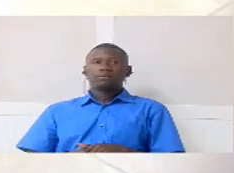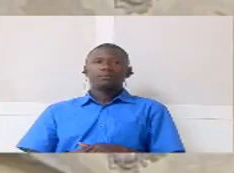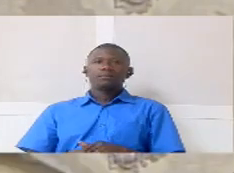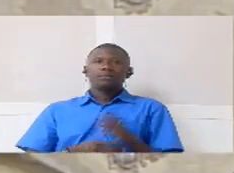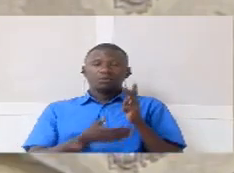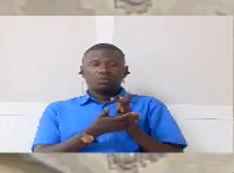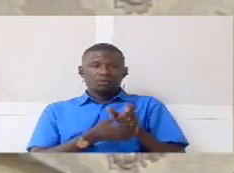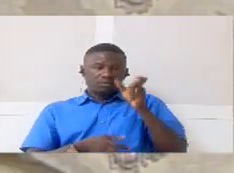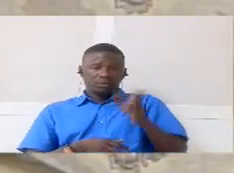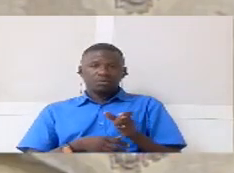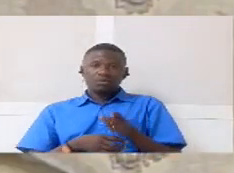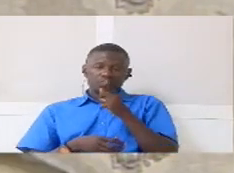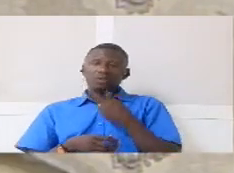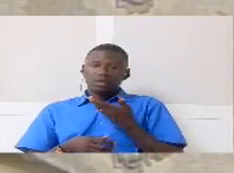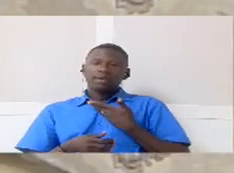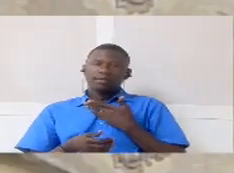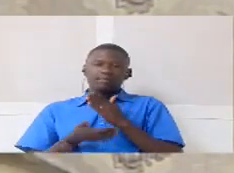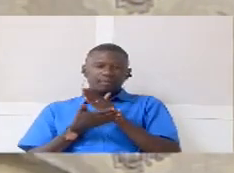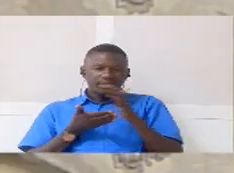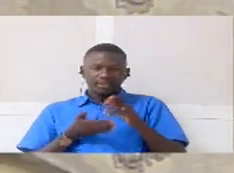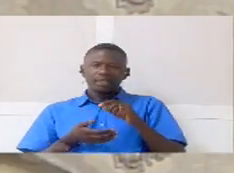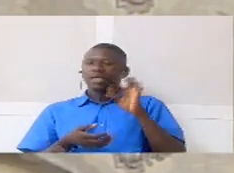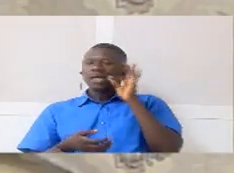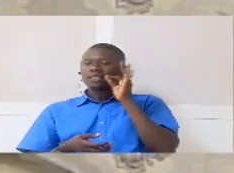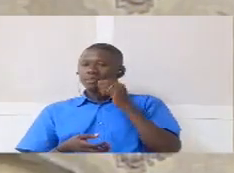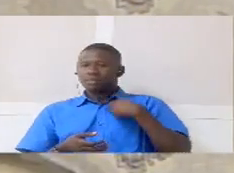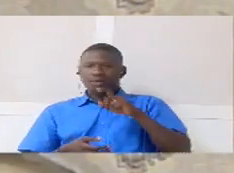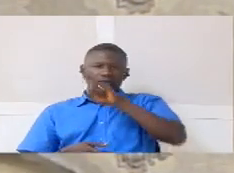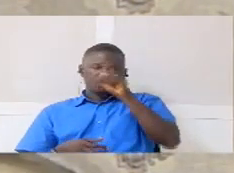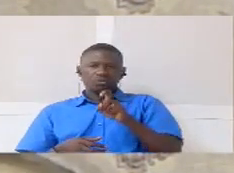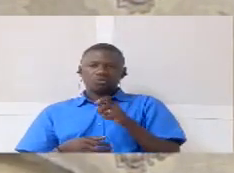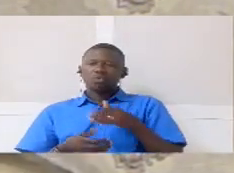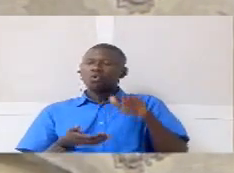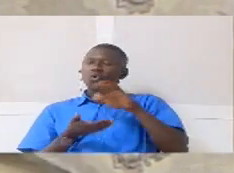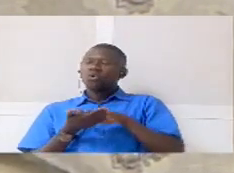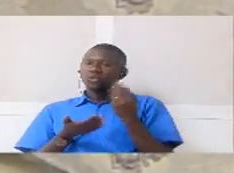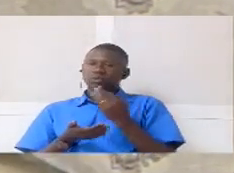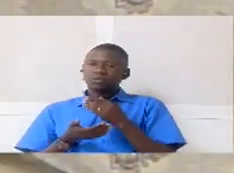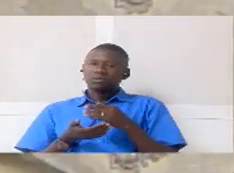You have partly answered my question, but only on the basis of the juvenile cases.